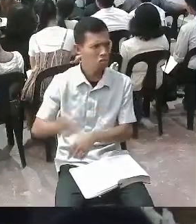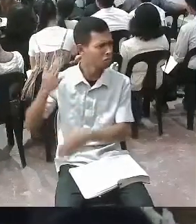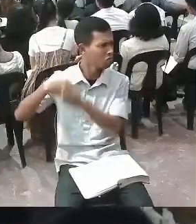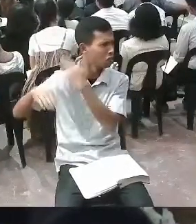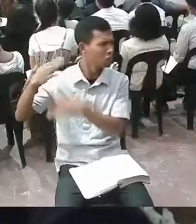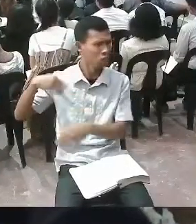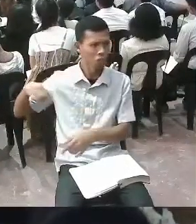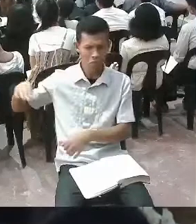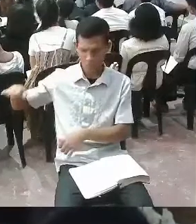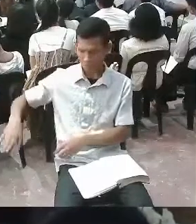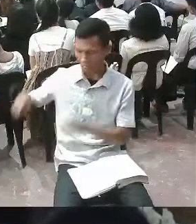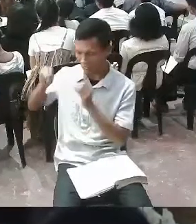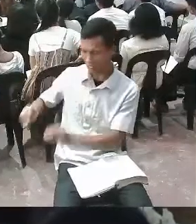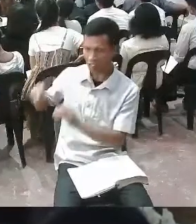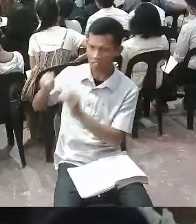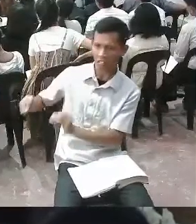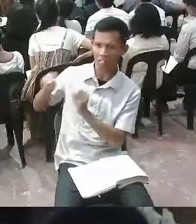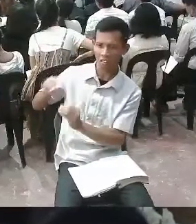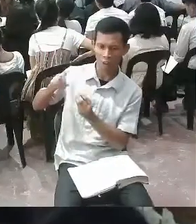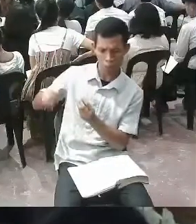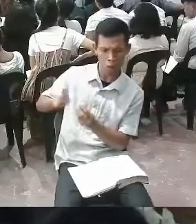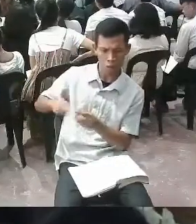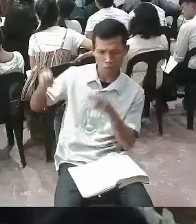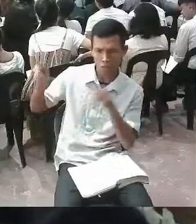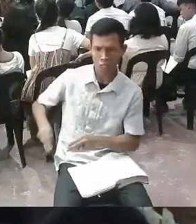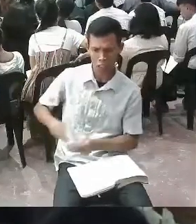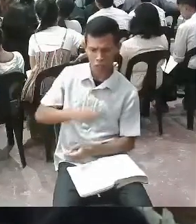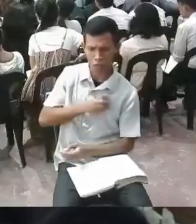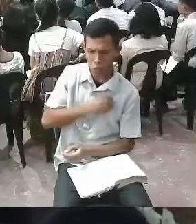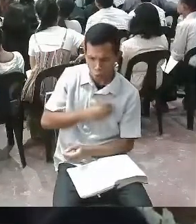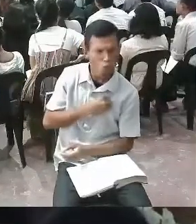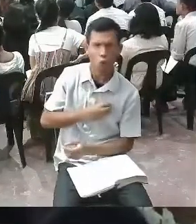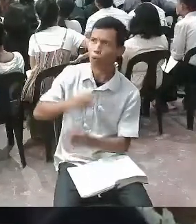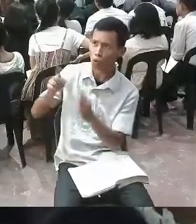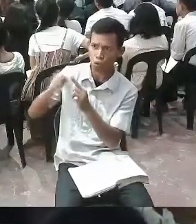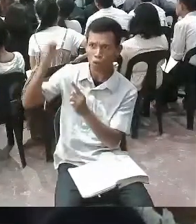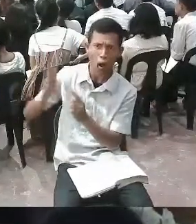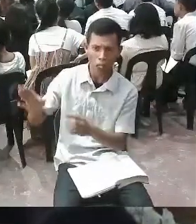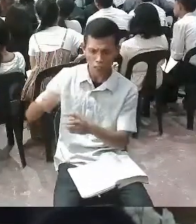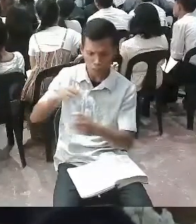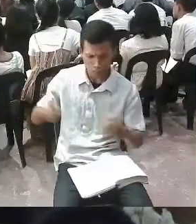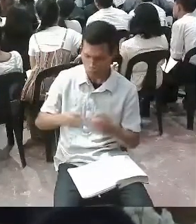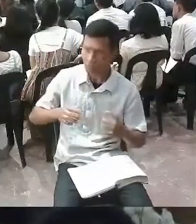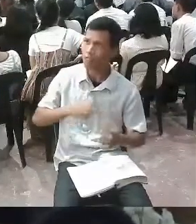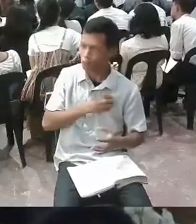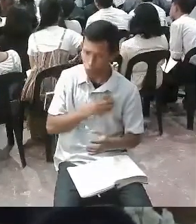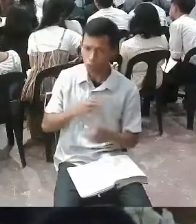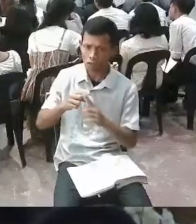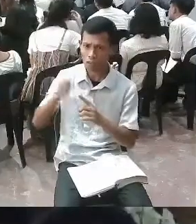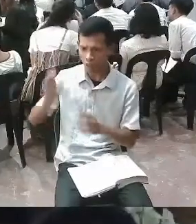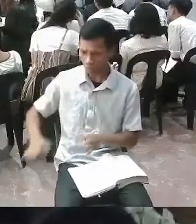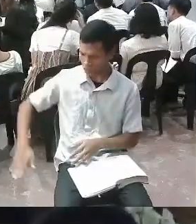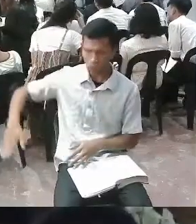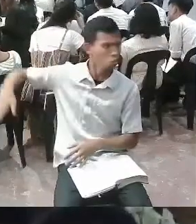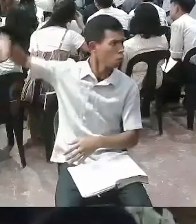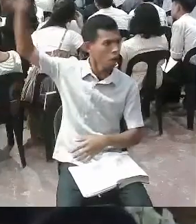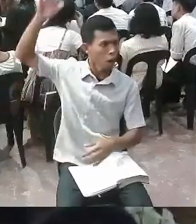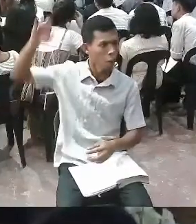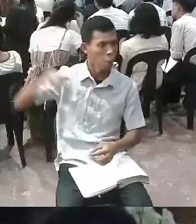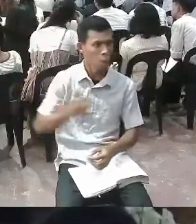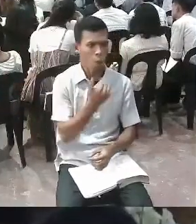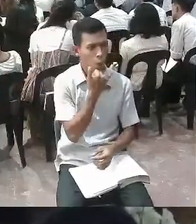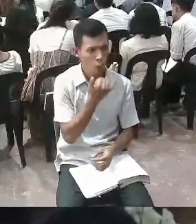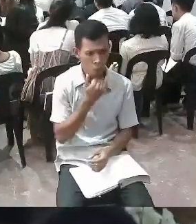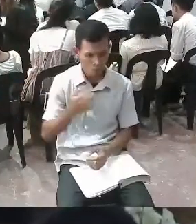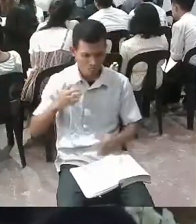and being taught that one unconfessed sin and I'm going to burn in hell forever, it haunted me. It kept